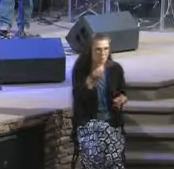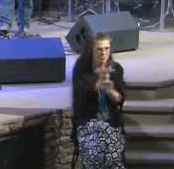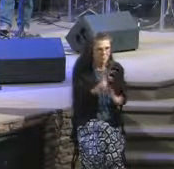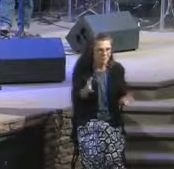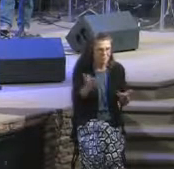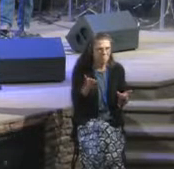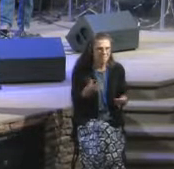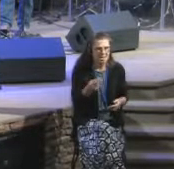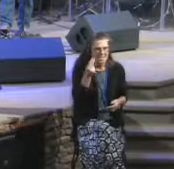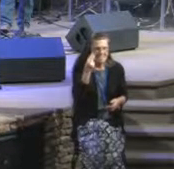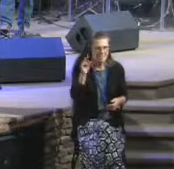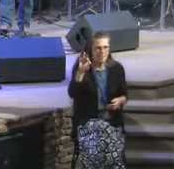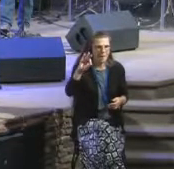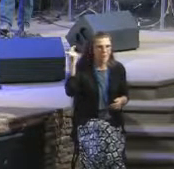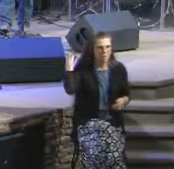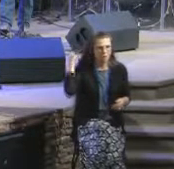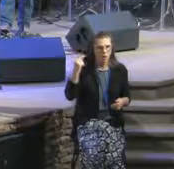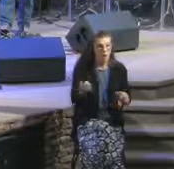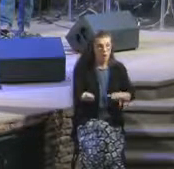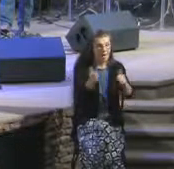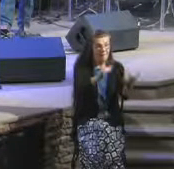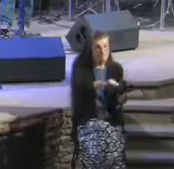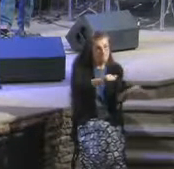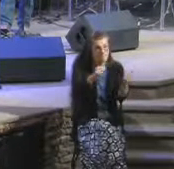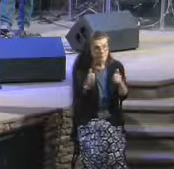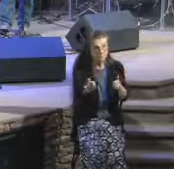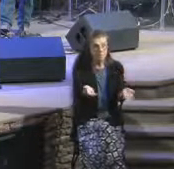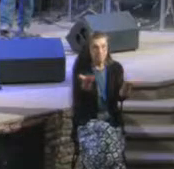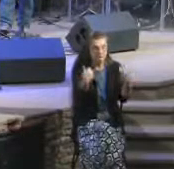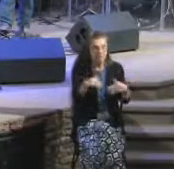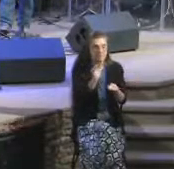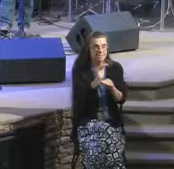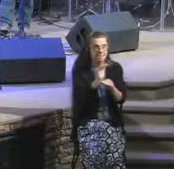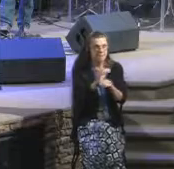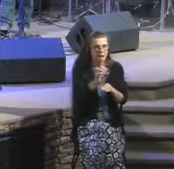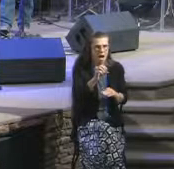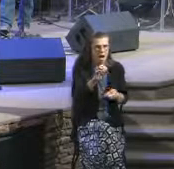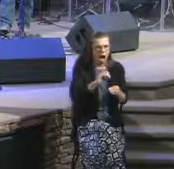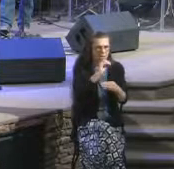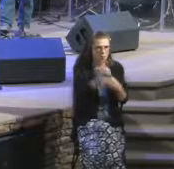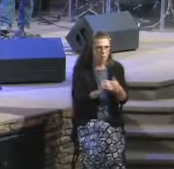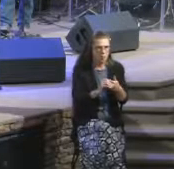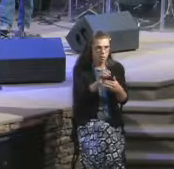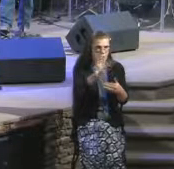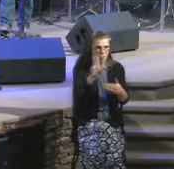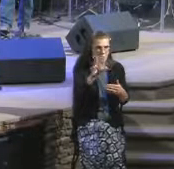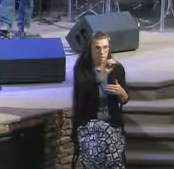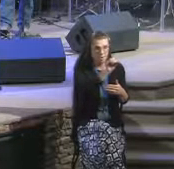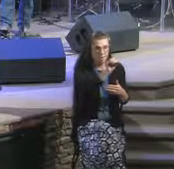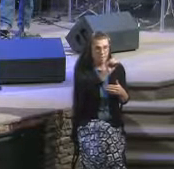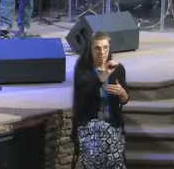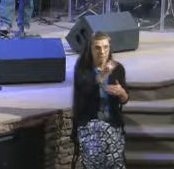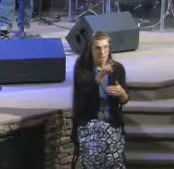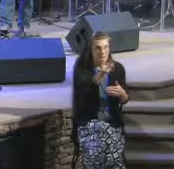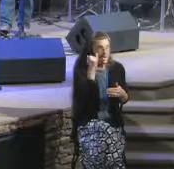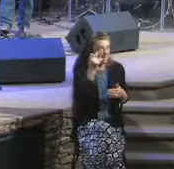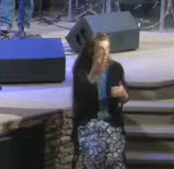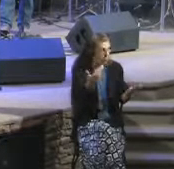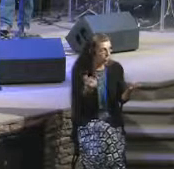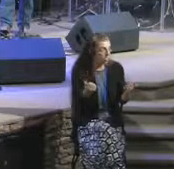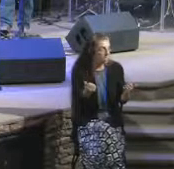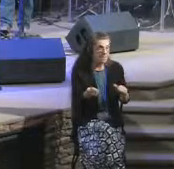in doing that. We're going to have a water baptism service coming up on Sunday, October the 30th. For anyone interested in being baptized, there'll be a